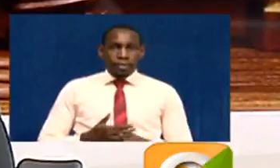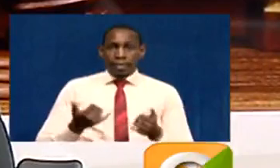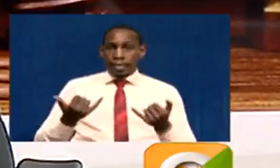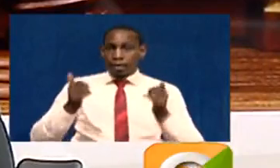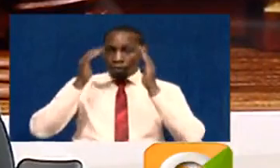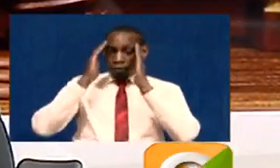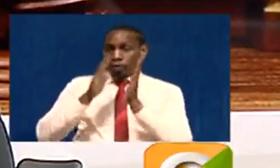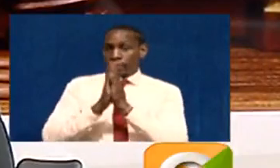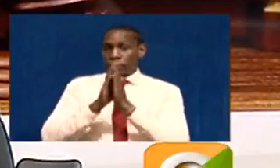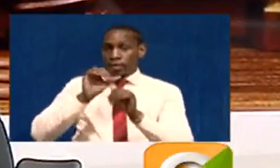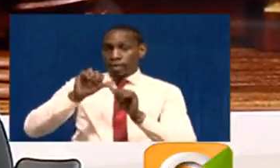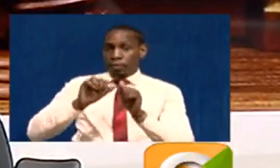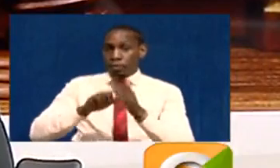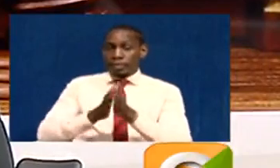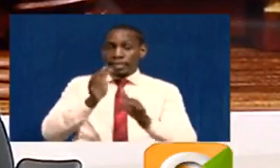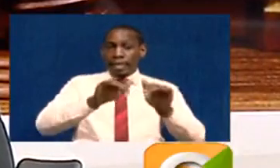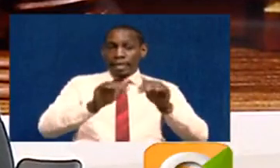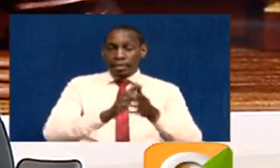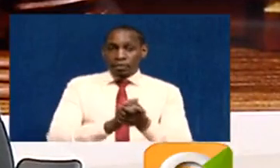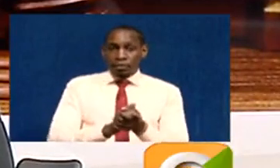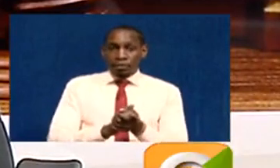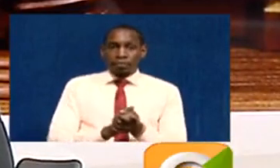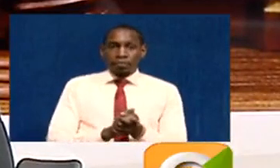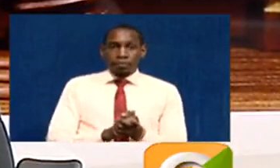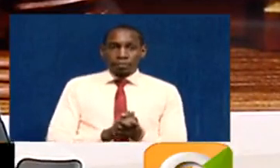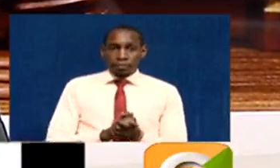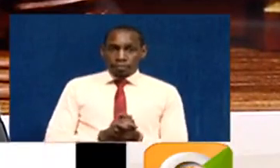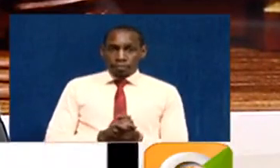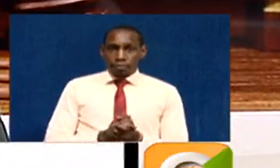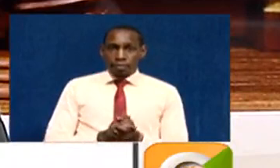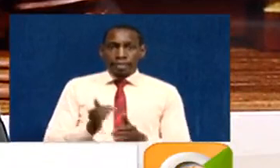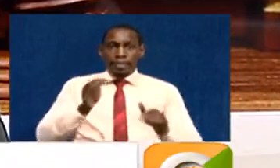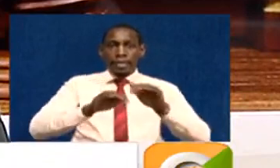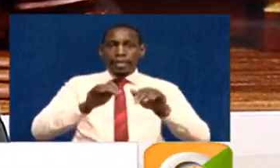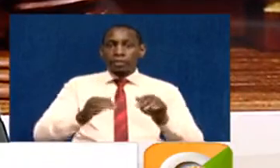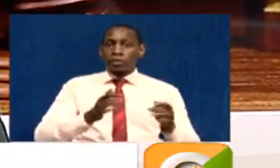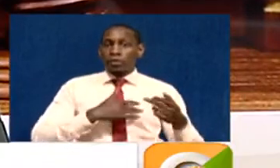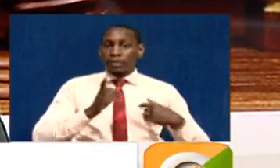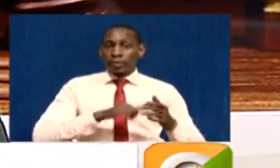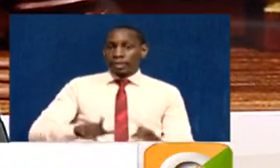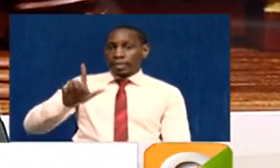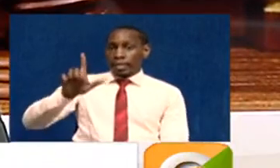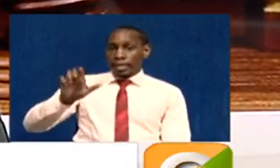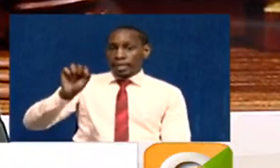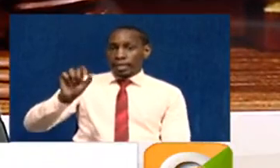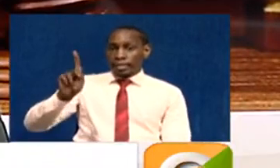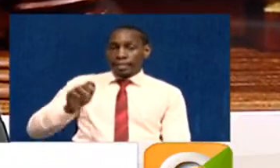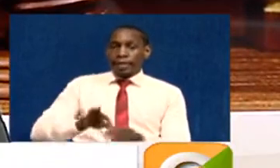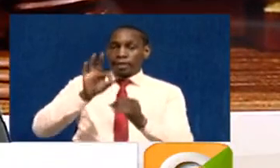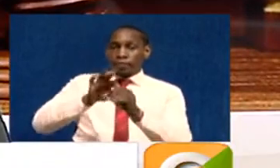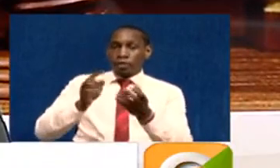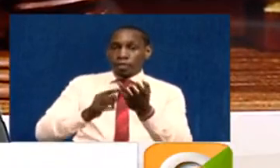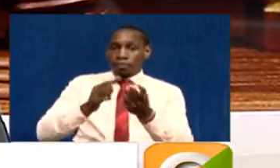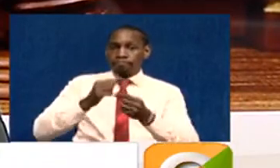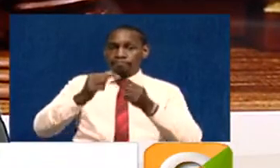Let's focus on a different election other than the one coming up on August 9th, and that is the one to do with the LSK. Vote